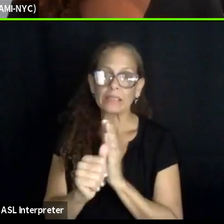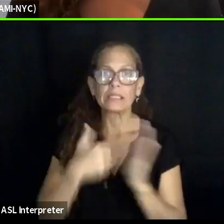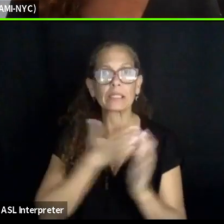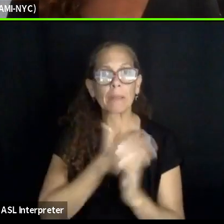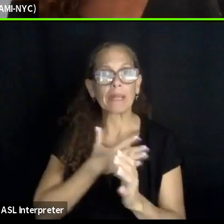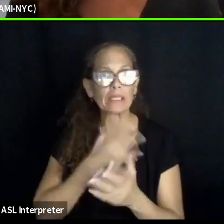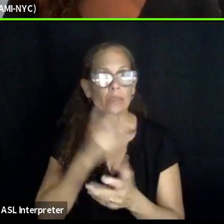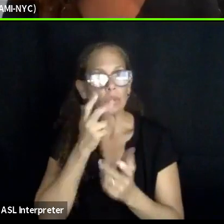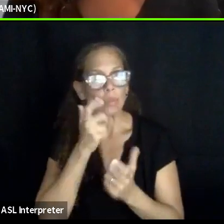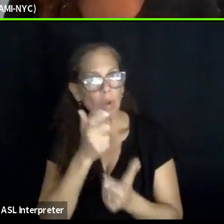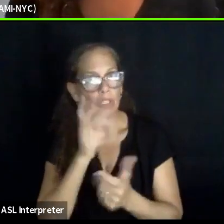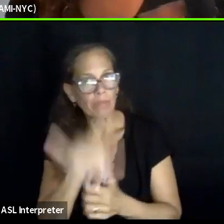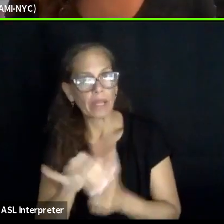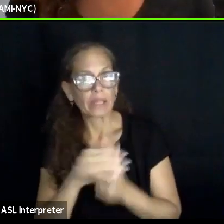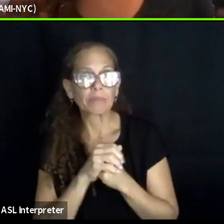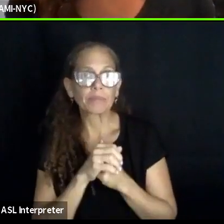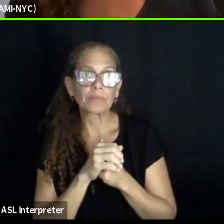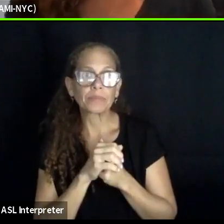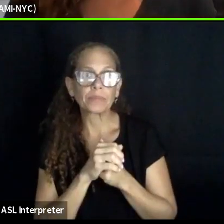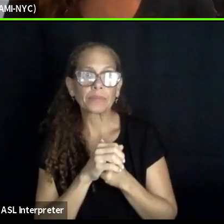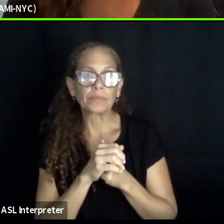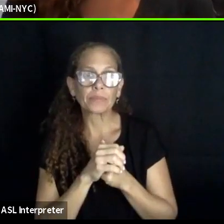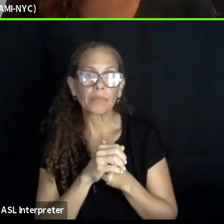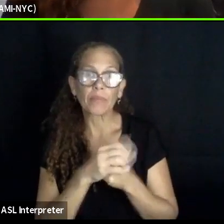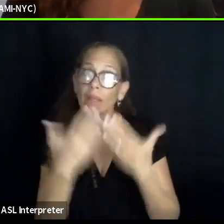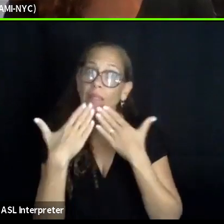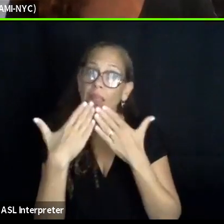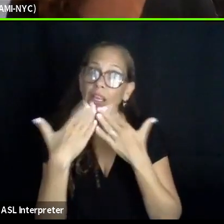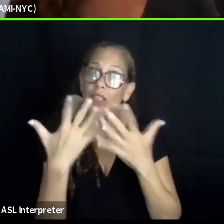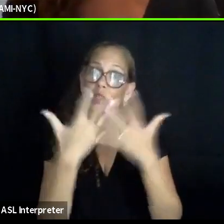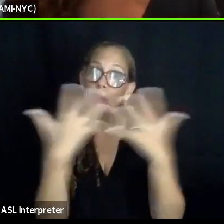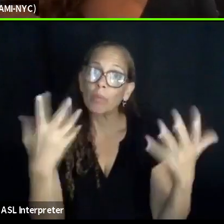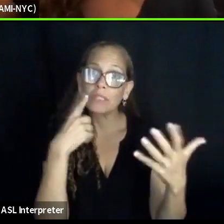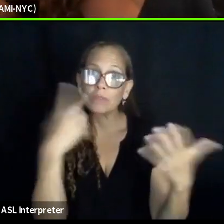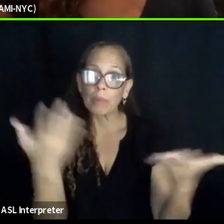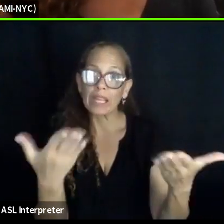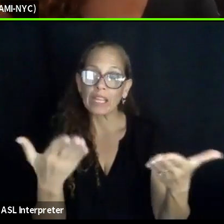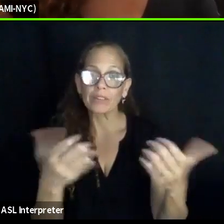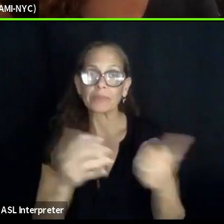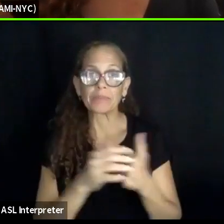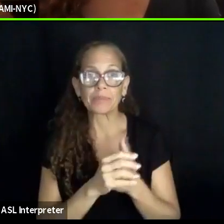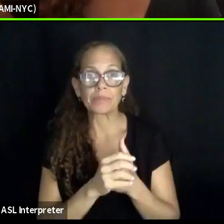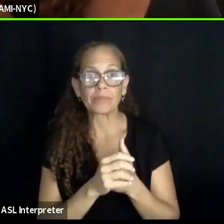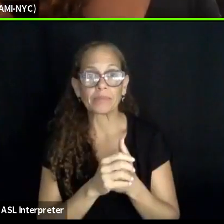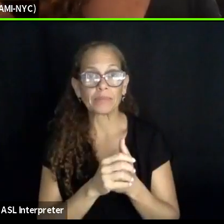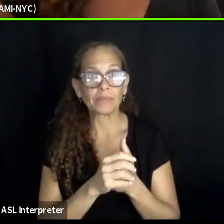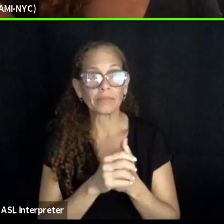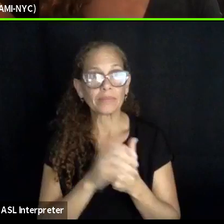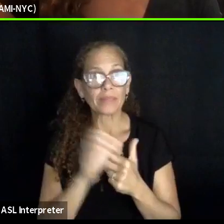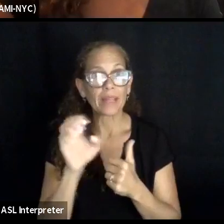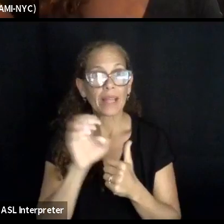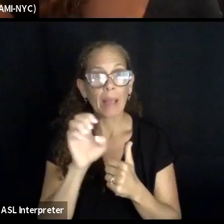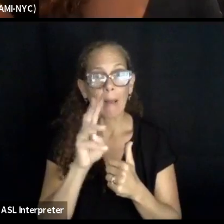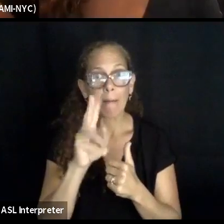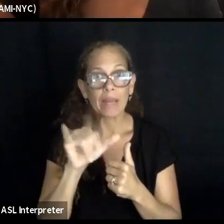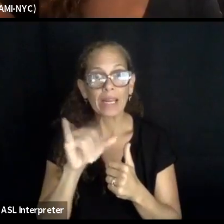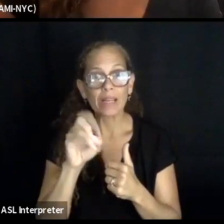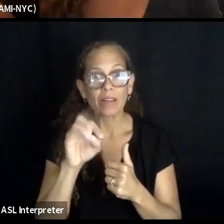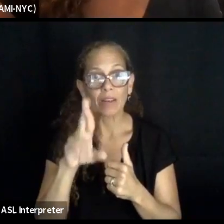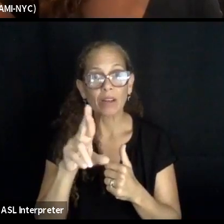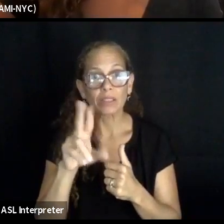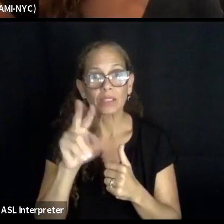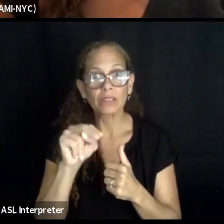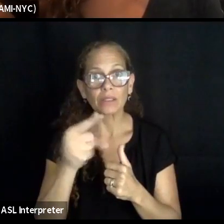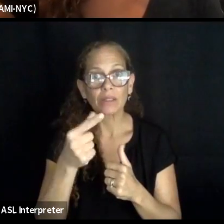eye out for that. And just thank you all so much for being here. Emily and Dr. Nguyen, do you have